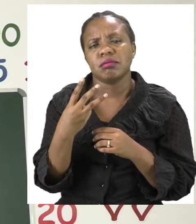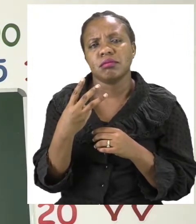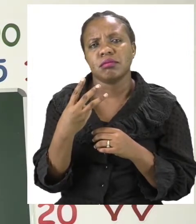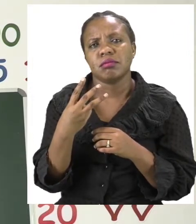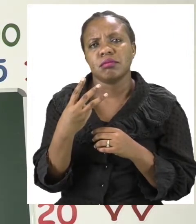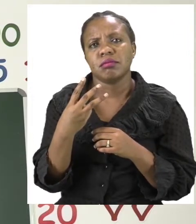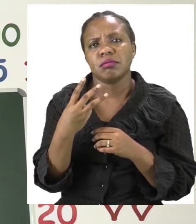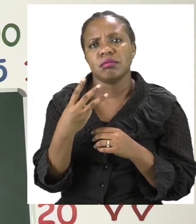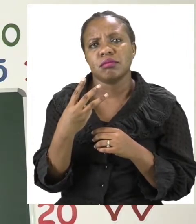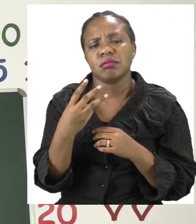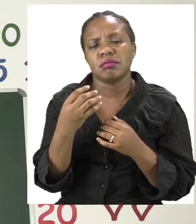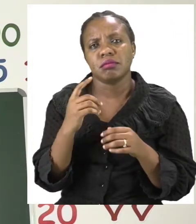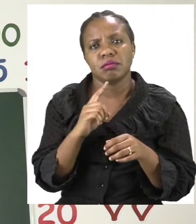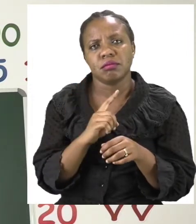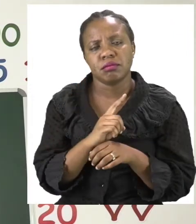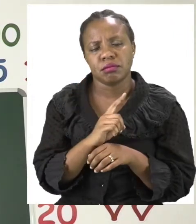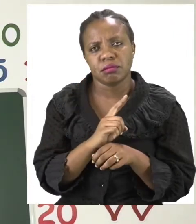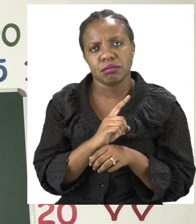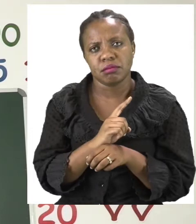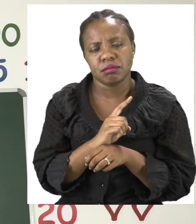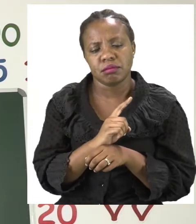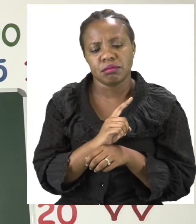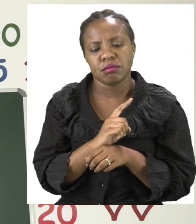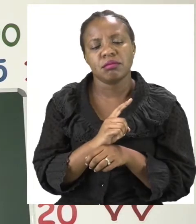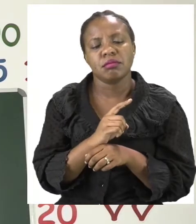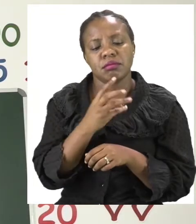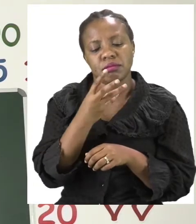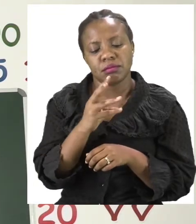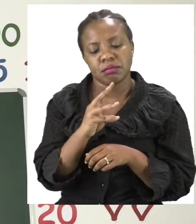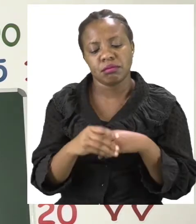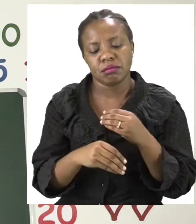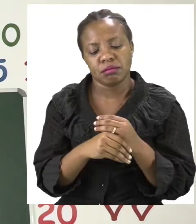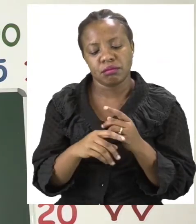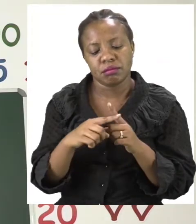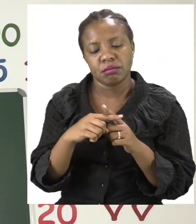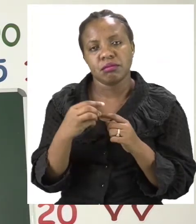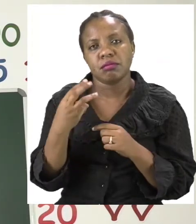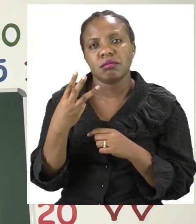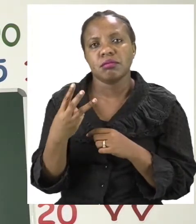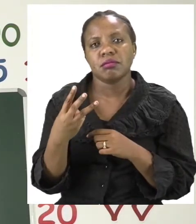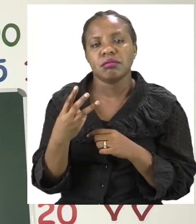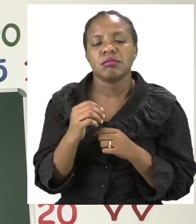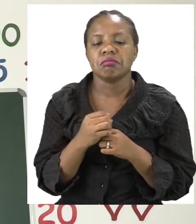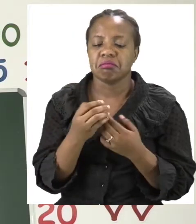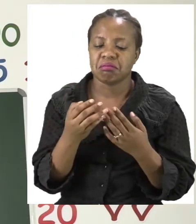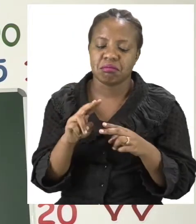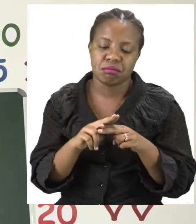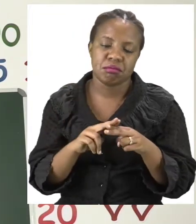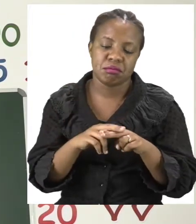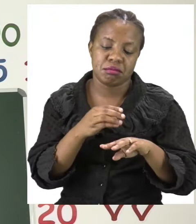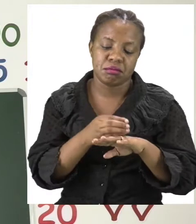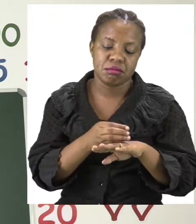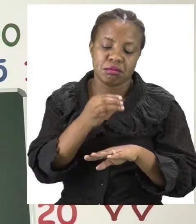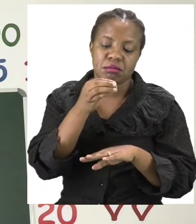we are going to first add 6 plus 3. We can still use our counters. So